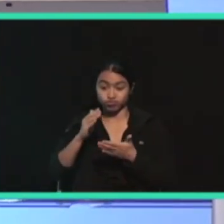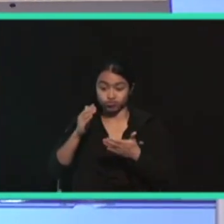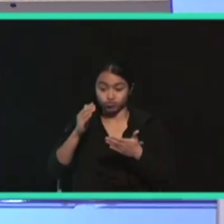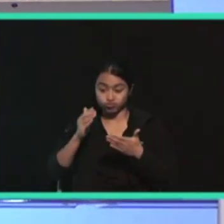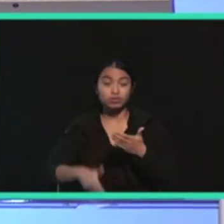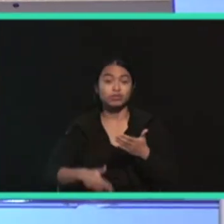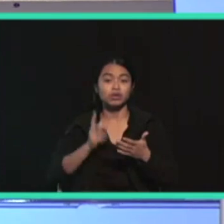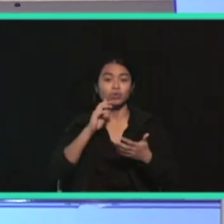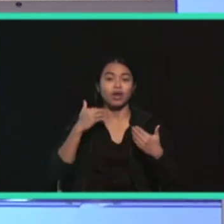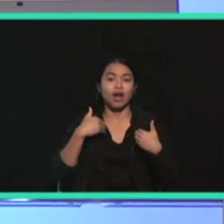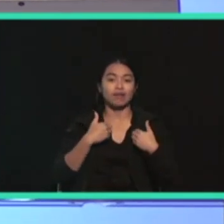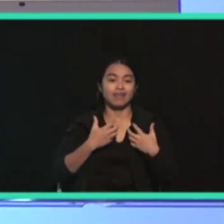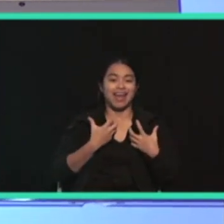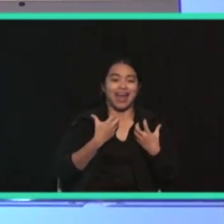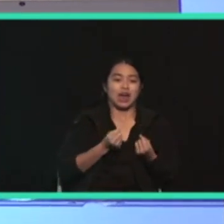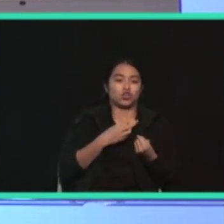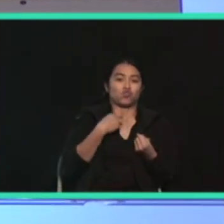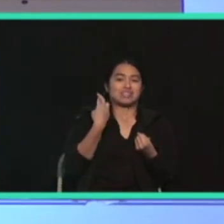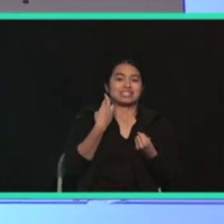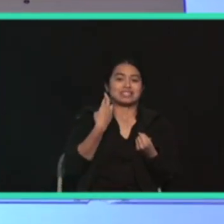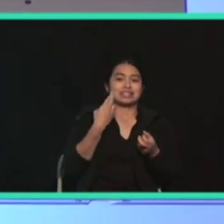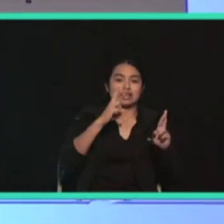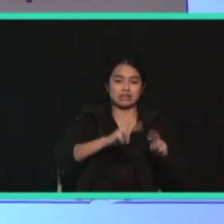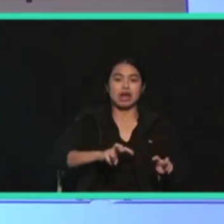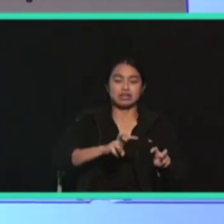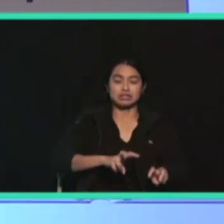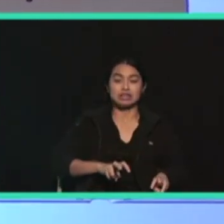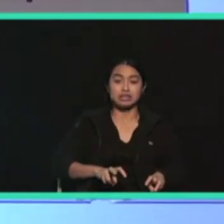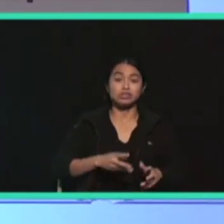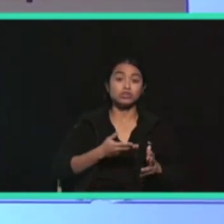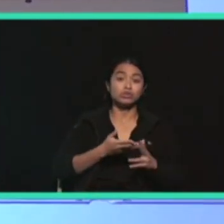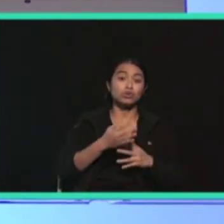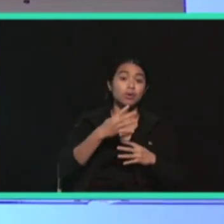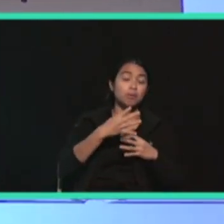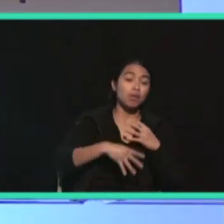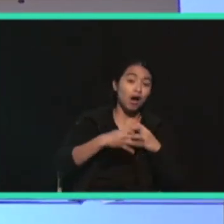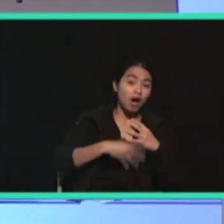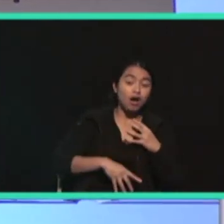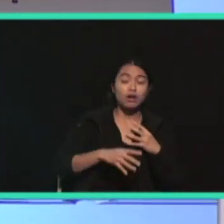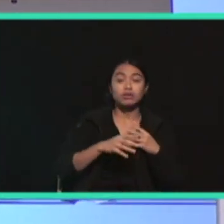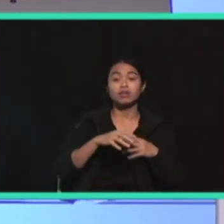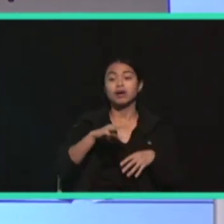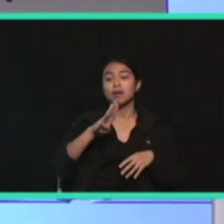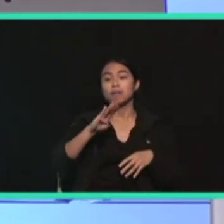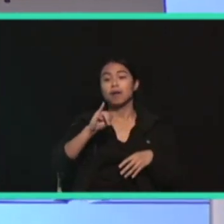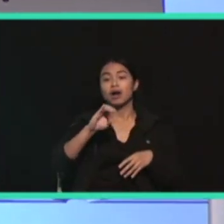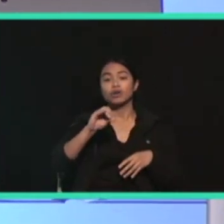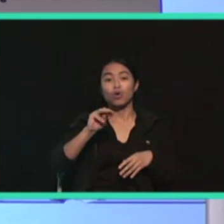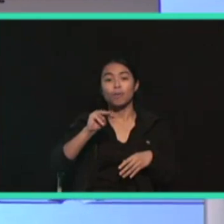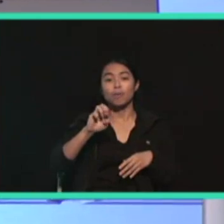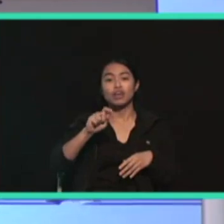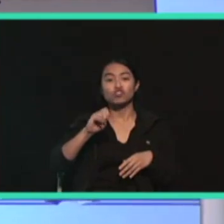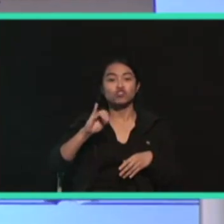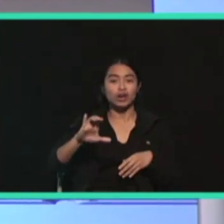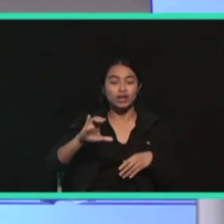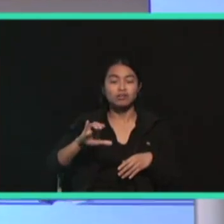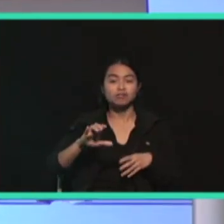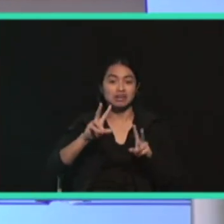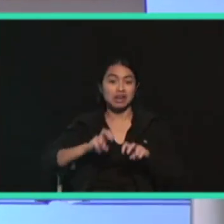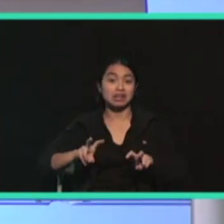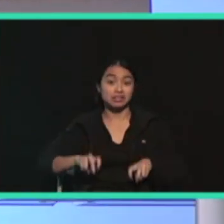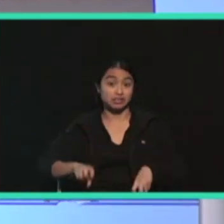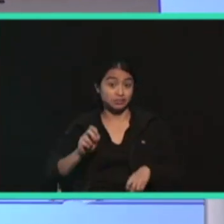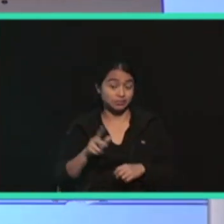through a health risk analysis and also through blood and biometric analysis.